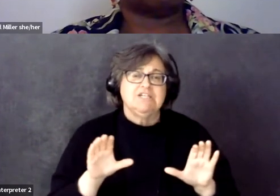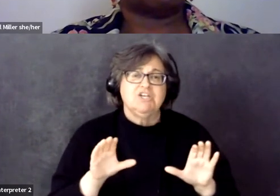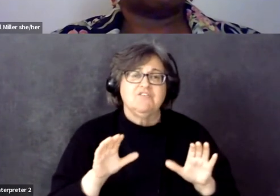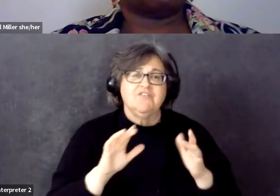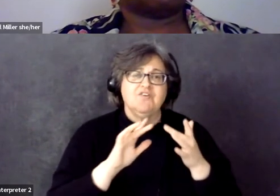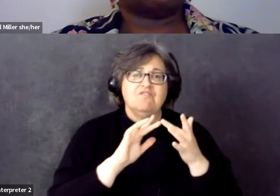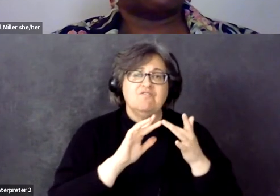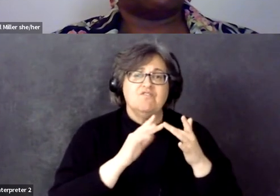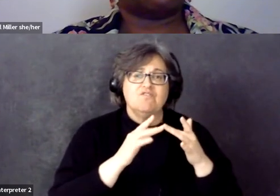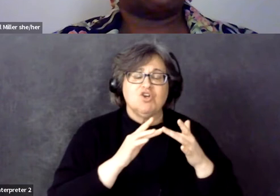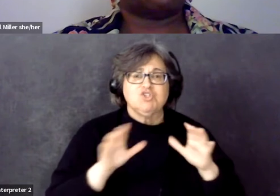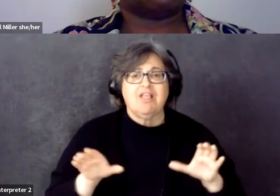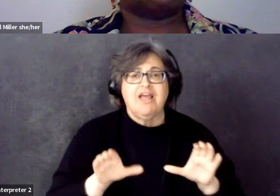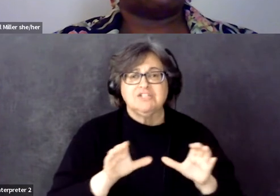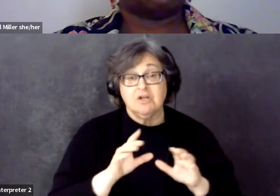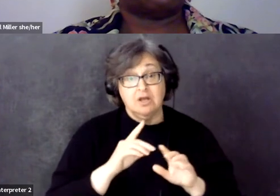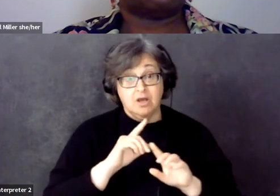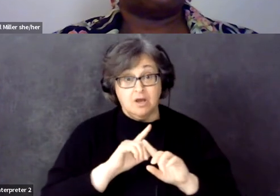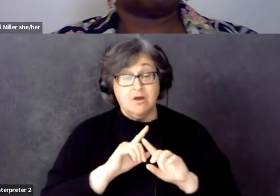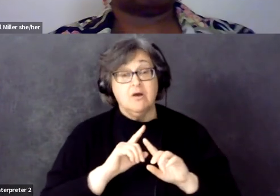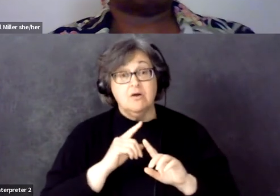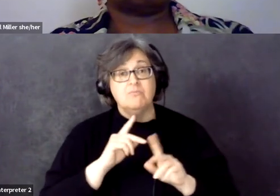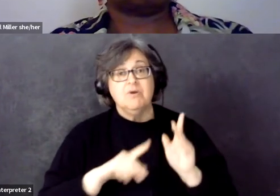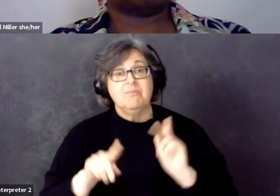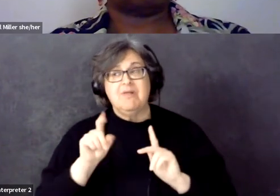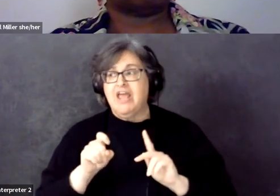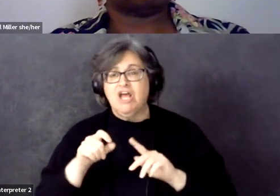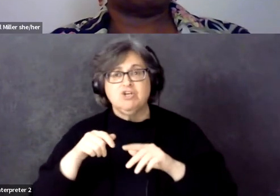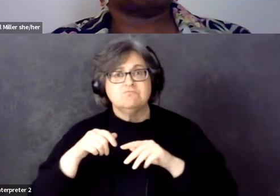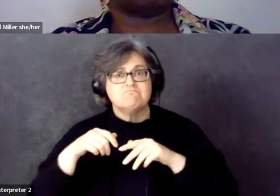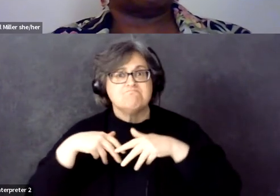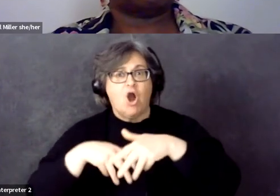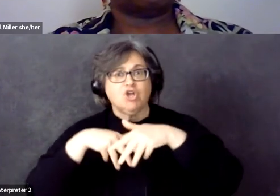virtual actions, but also people had to take to the streets